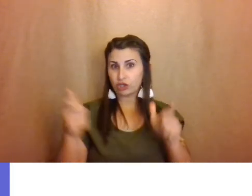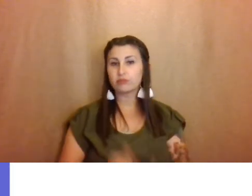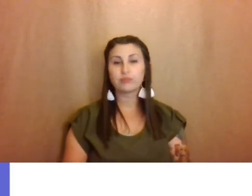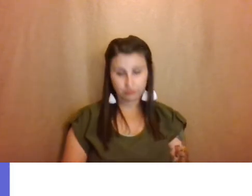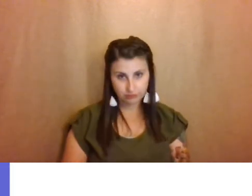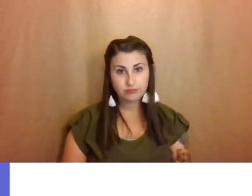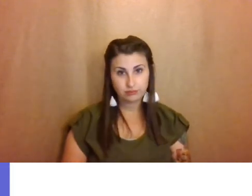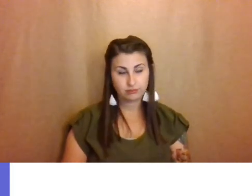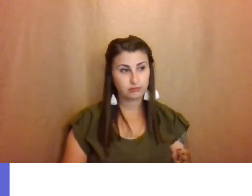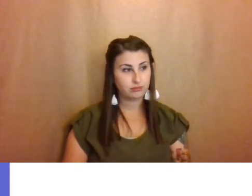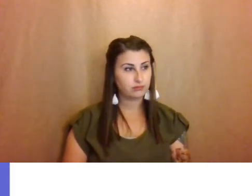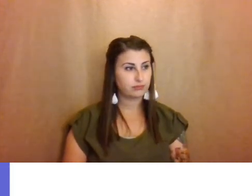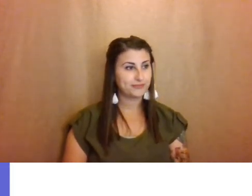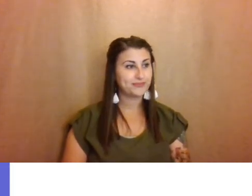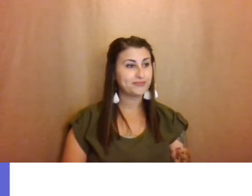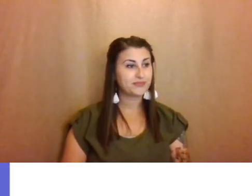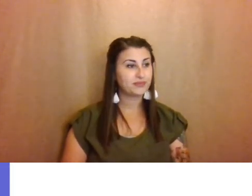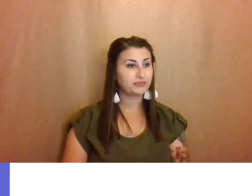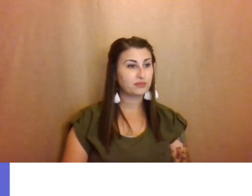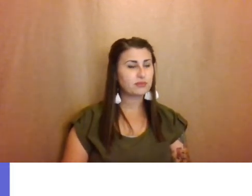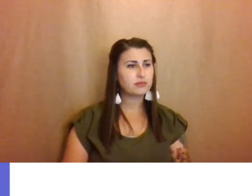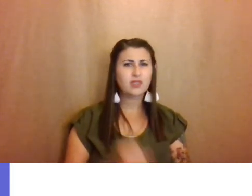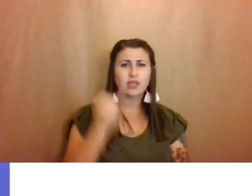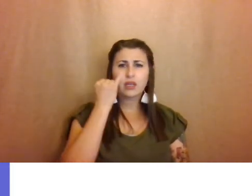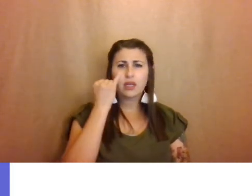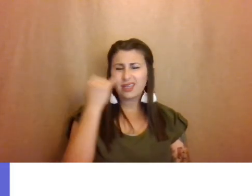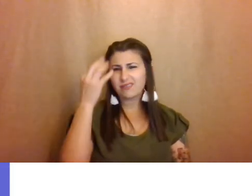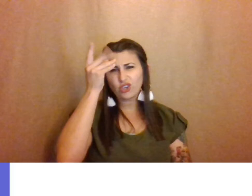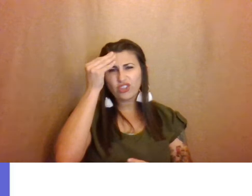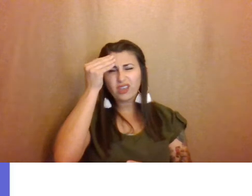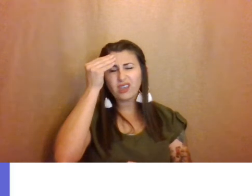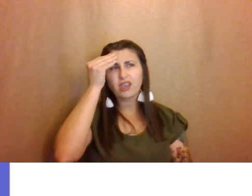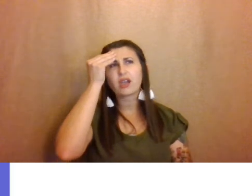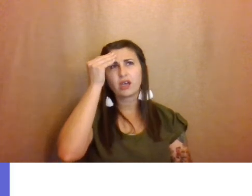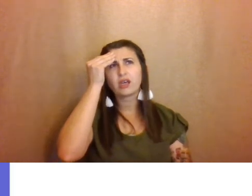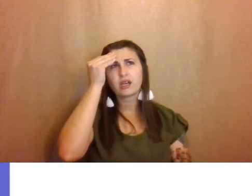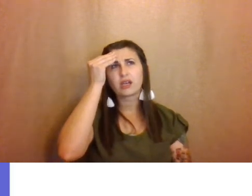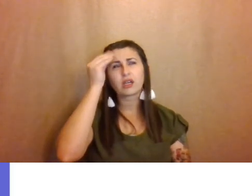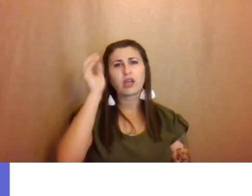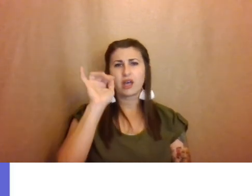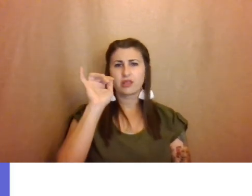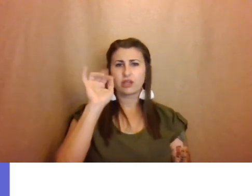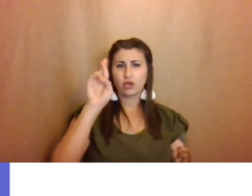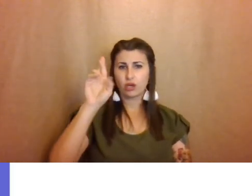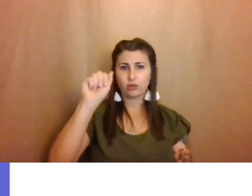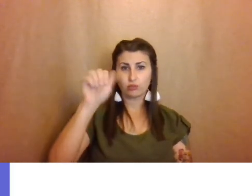large. And if you're thinking about that ray,